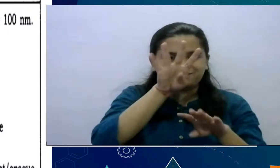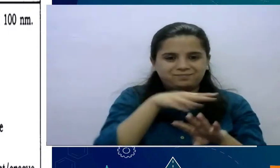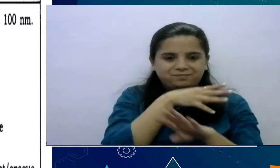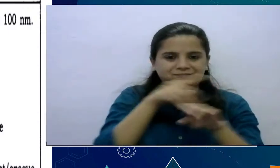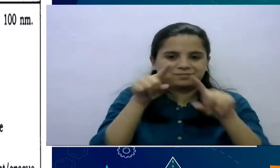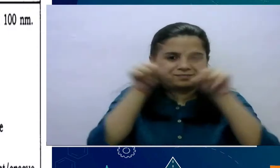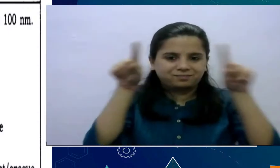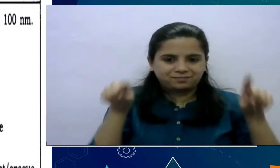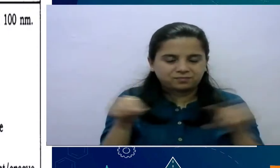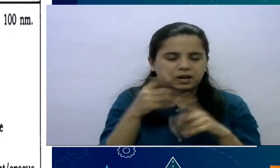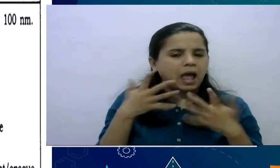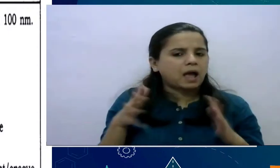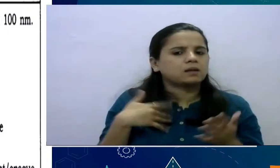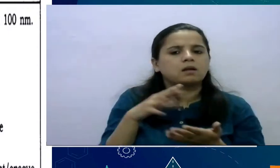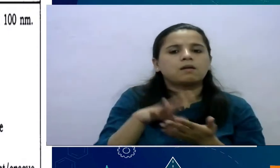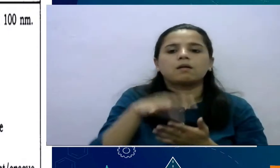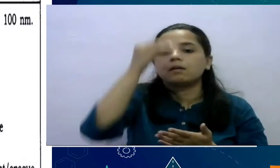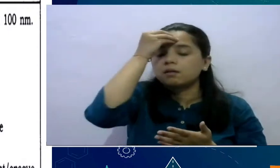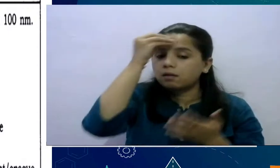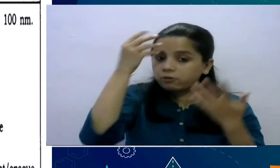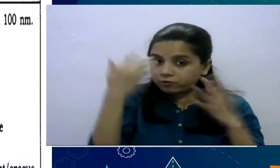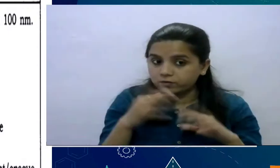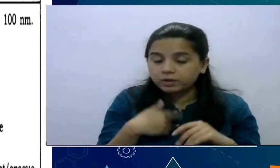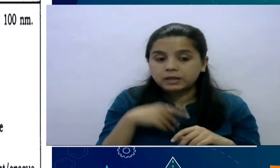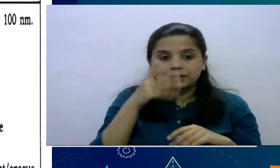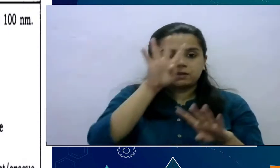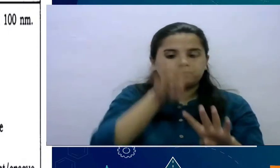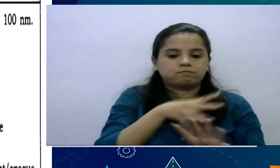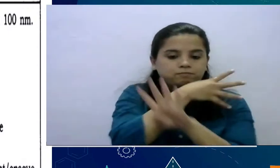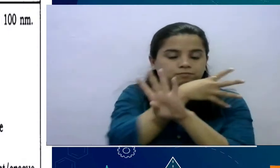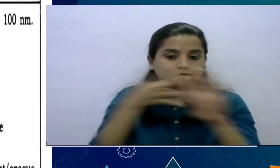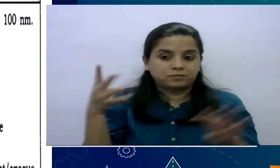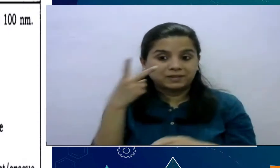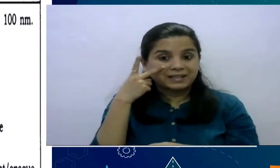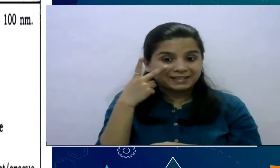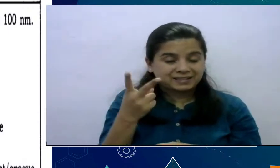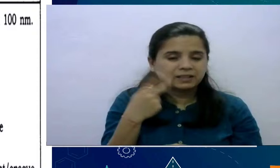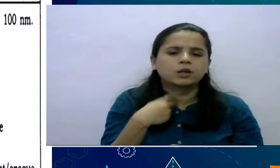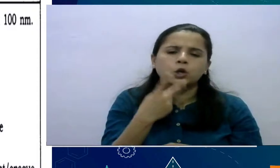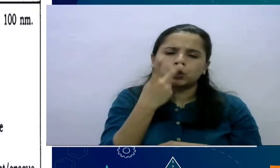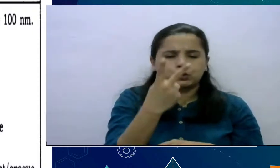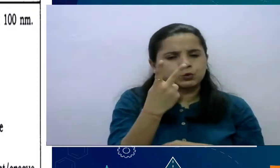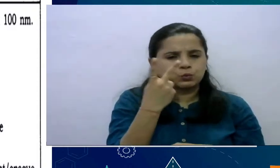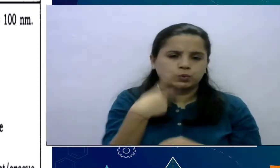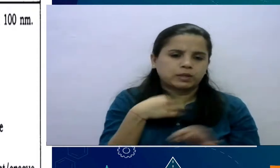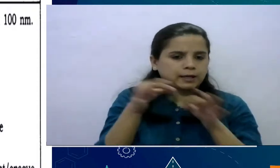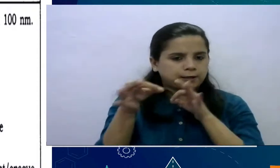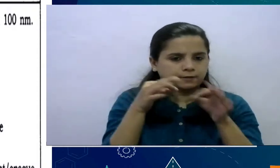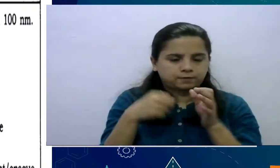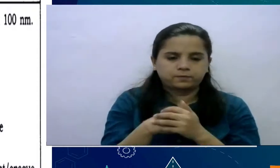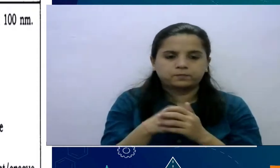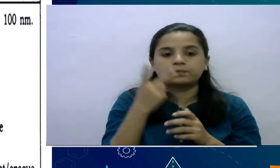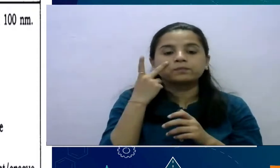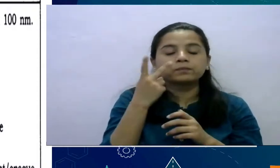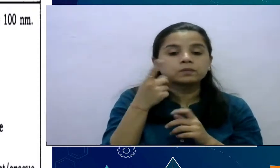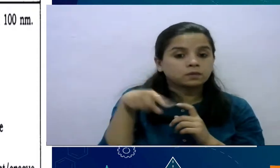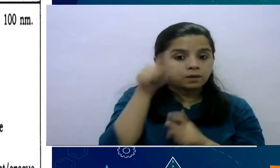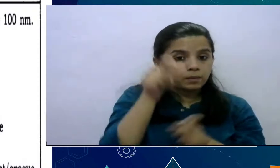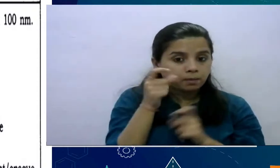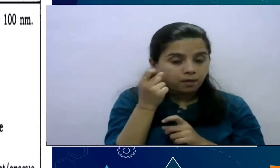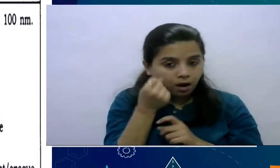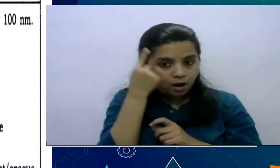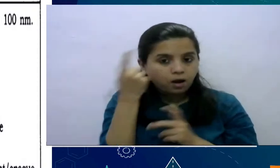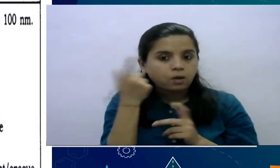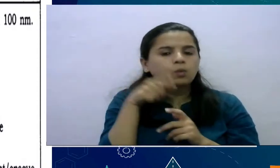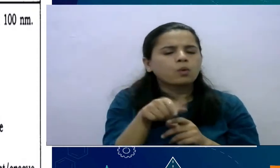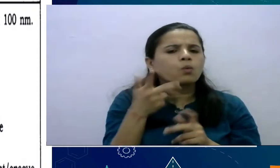whatever we had learned, if we have to put it in a table, in that way, it is giving you two things. One is it is helping you to differentiate